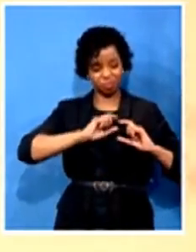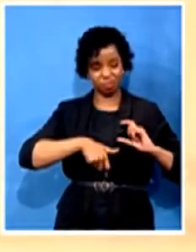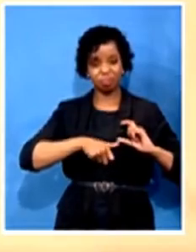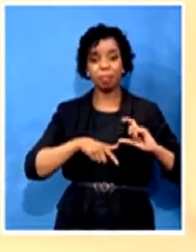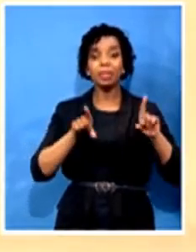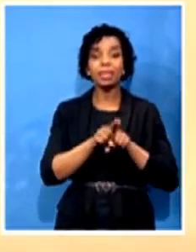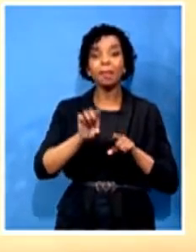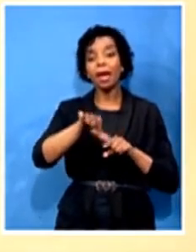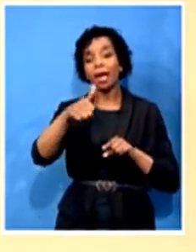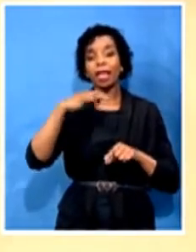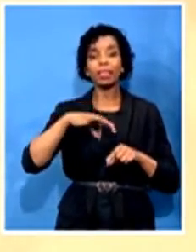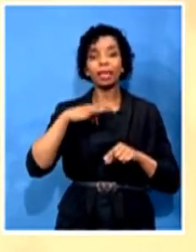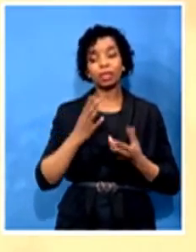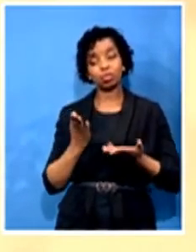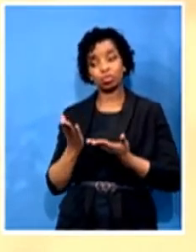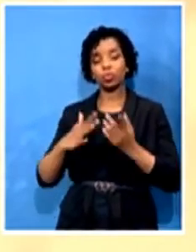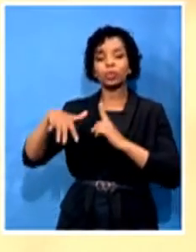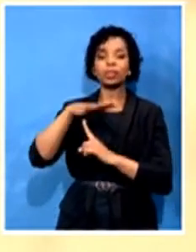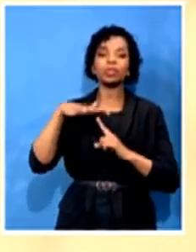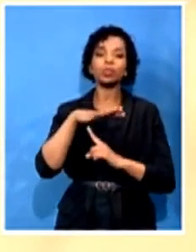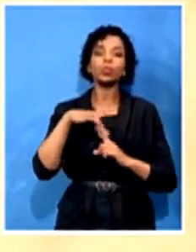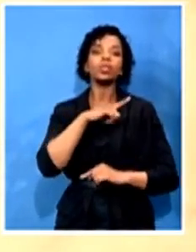enough to find a way out.